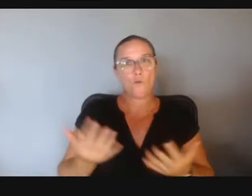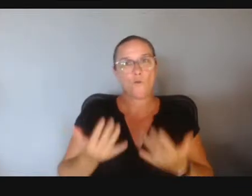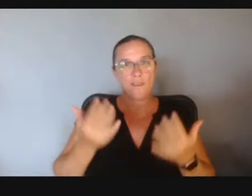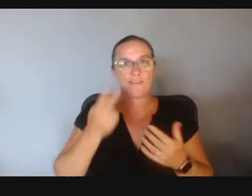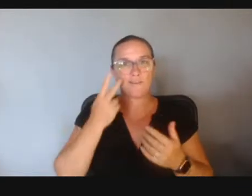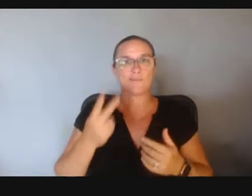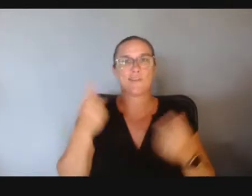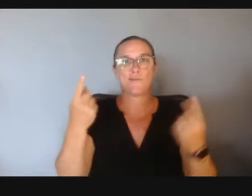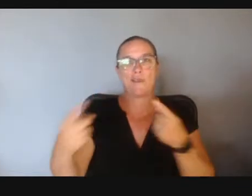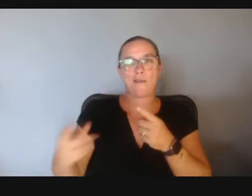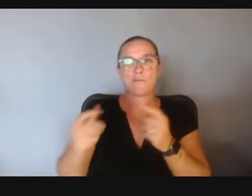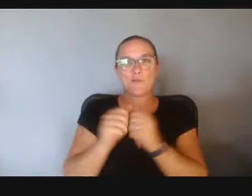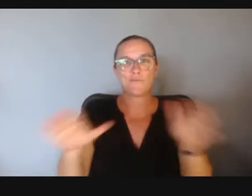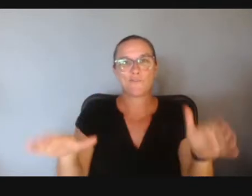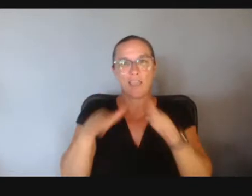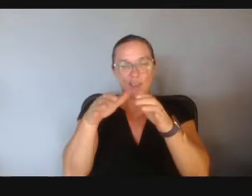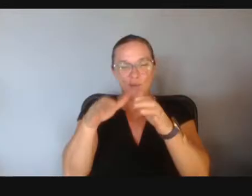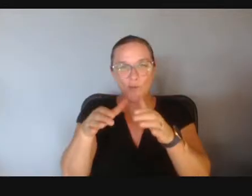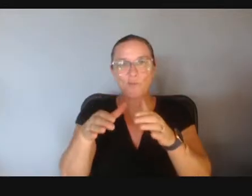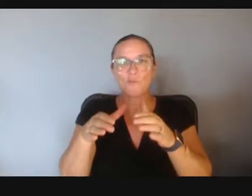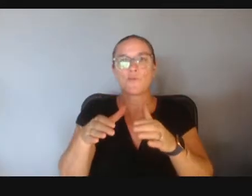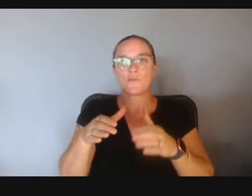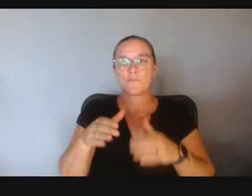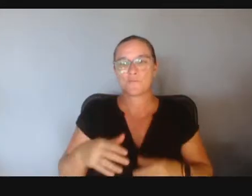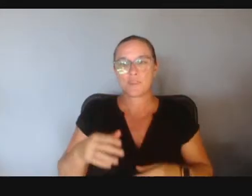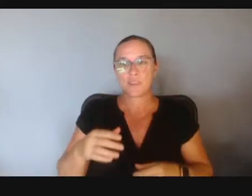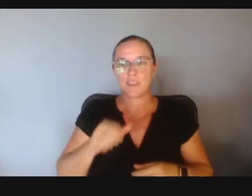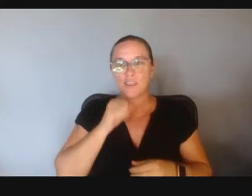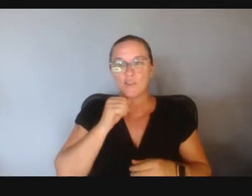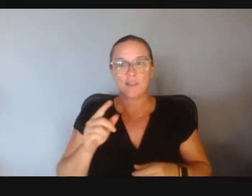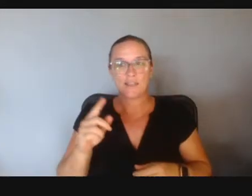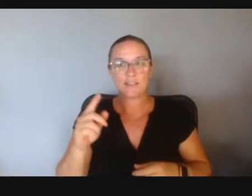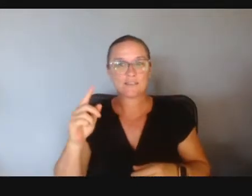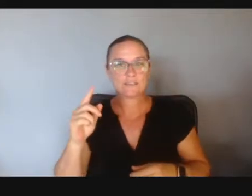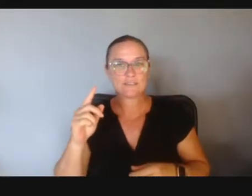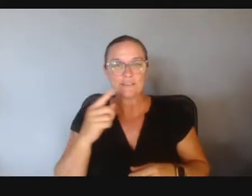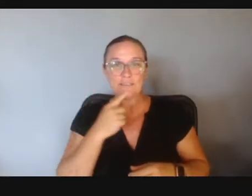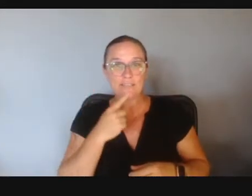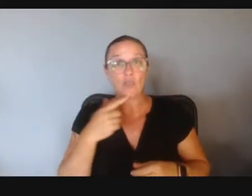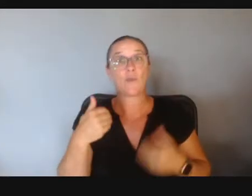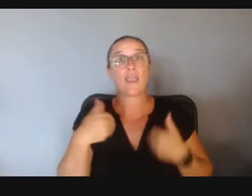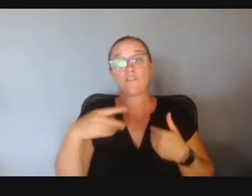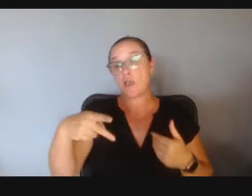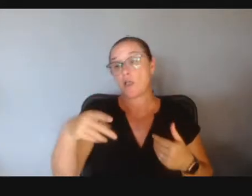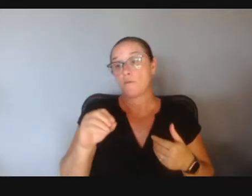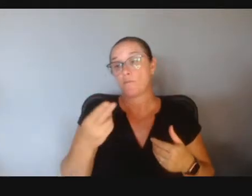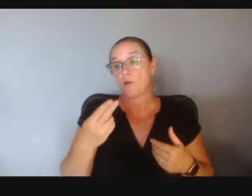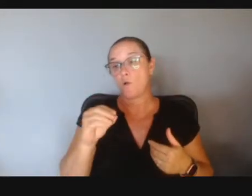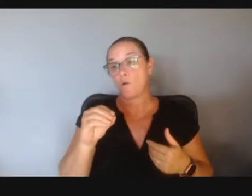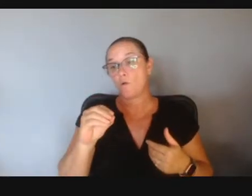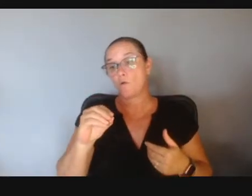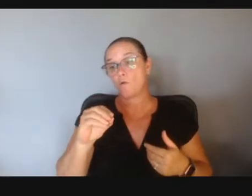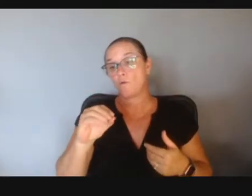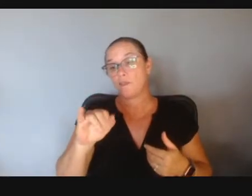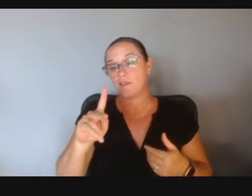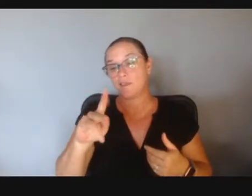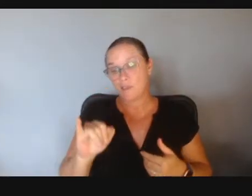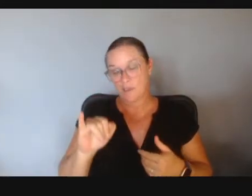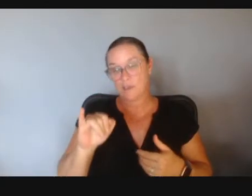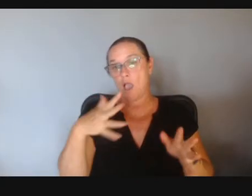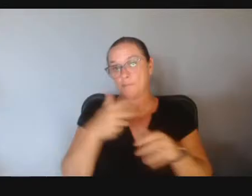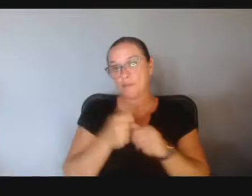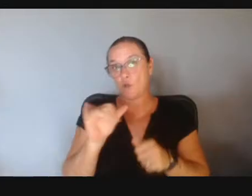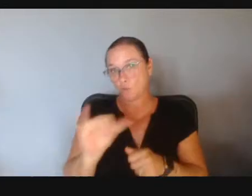the volcano does. And You didn't mention our Pohiki update as well today. Yeah, we'll have a little bit on that as